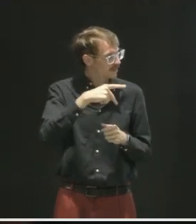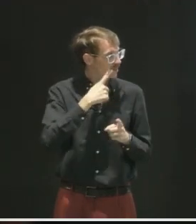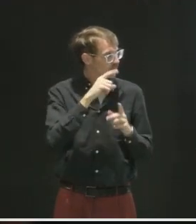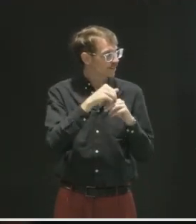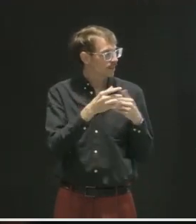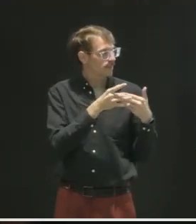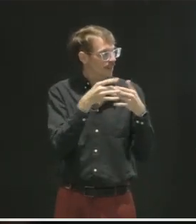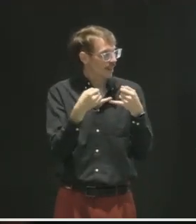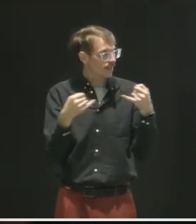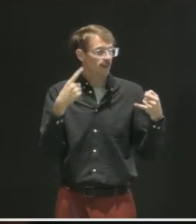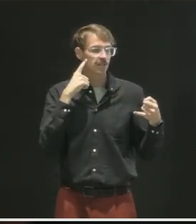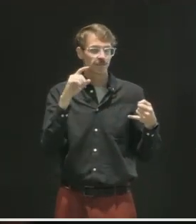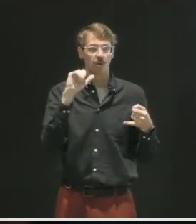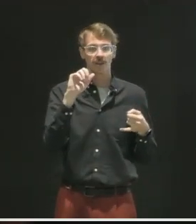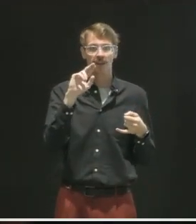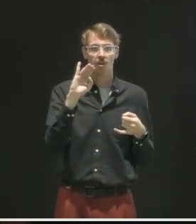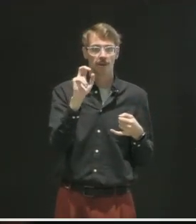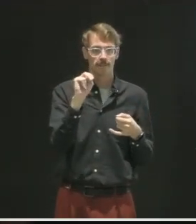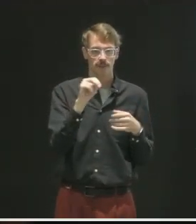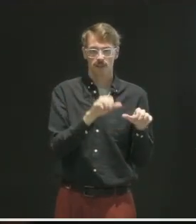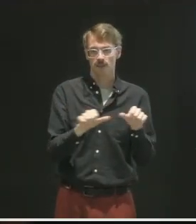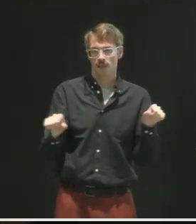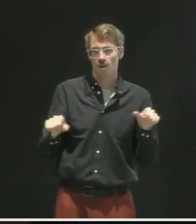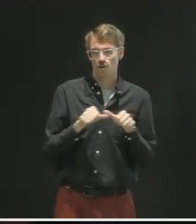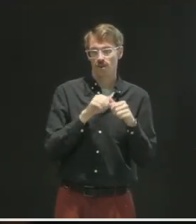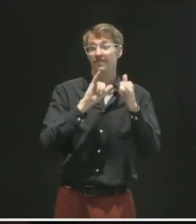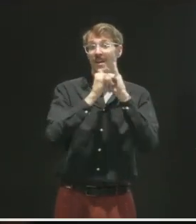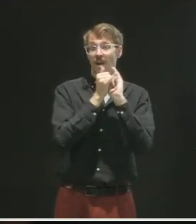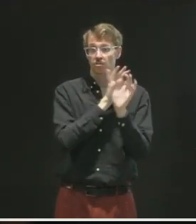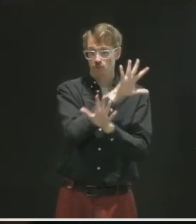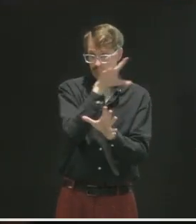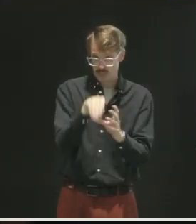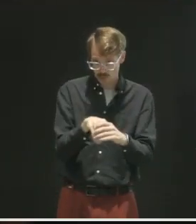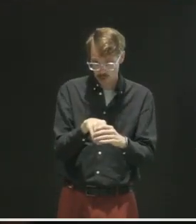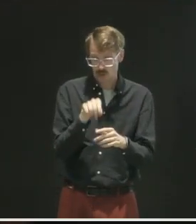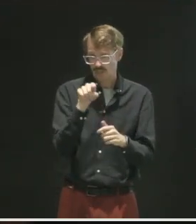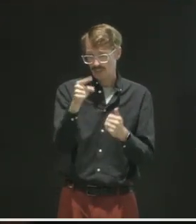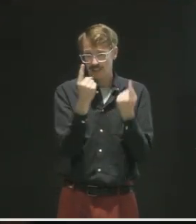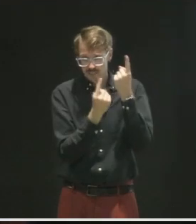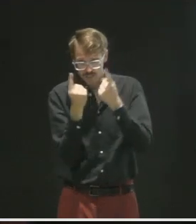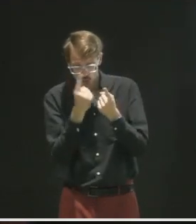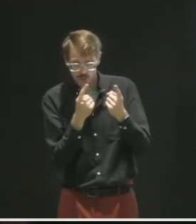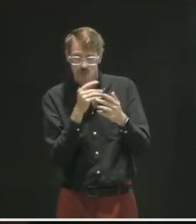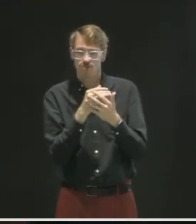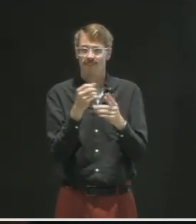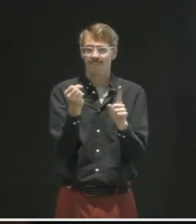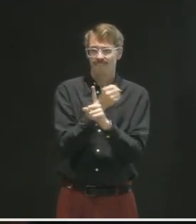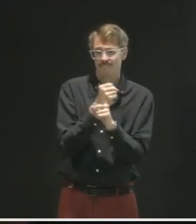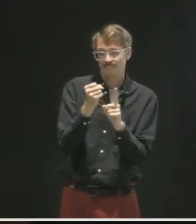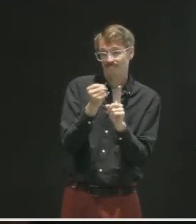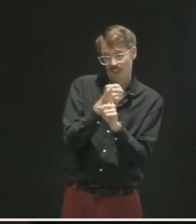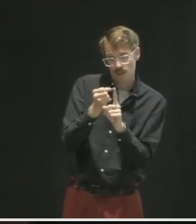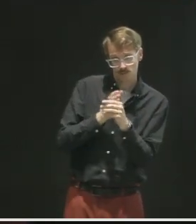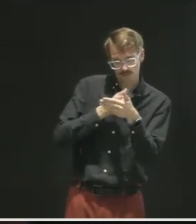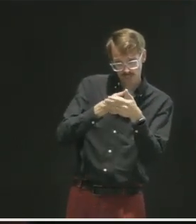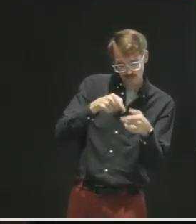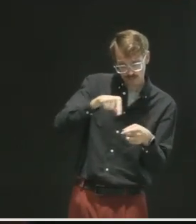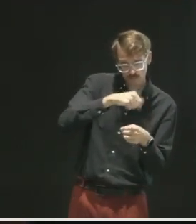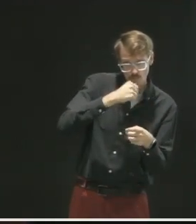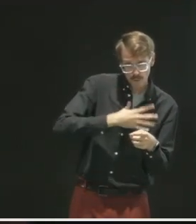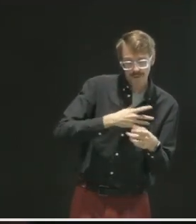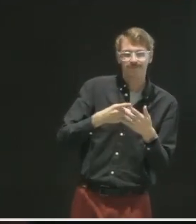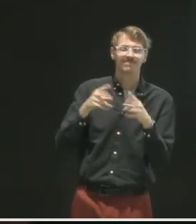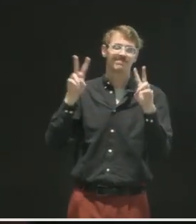Caribbean on how to integrate considerations of violence against women and family violence